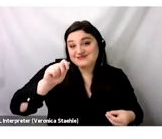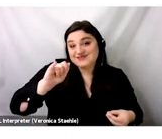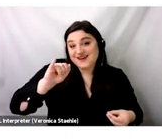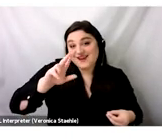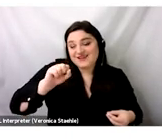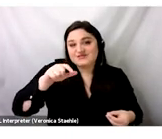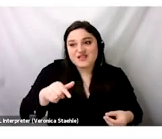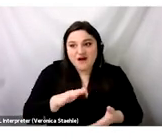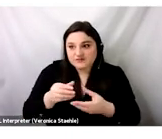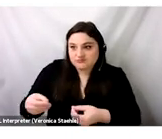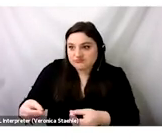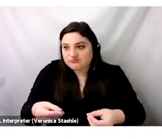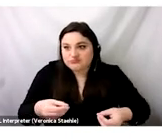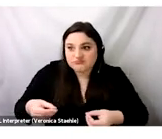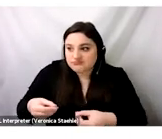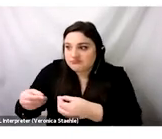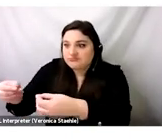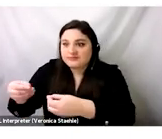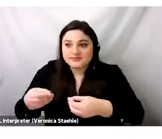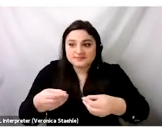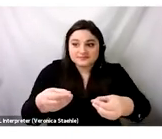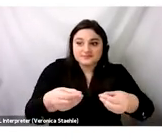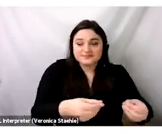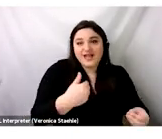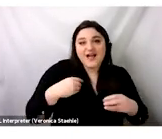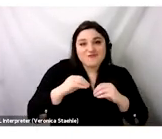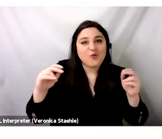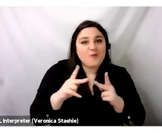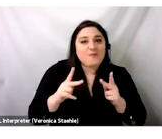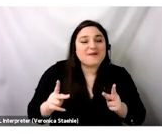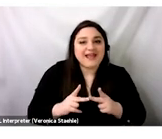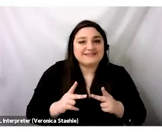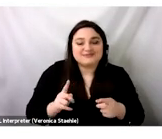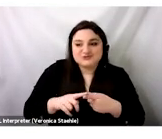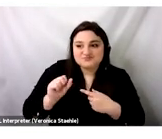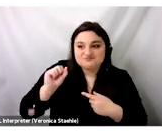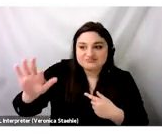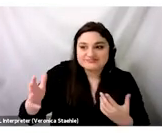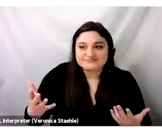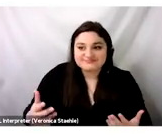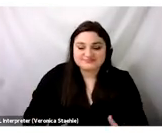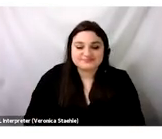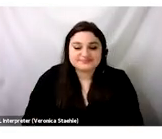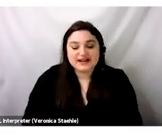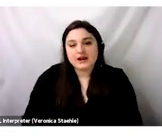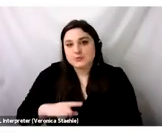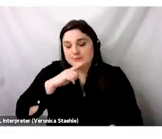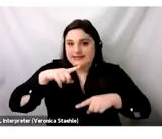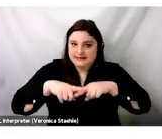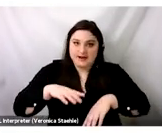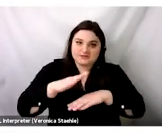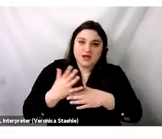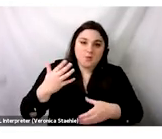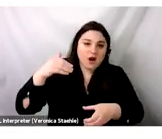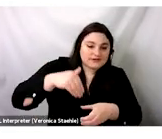don't really have a place to go. So that's a great question. I would say to the extent that it depends on what they're made of, and to the